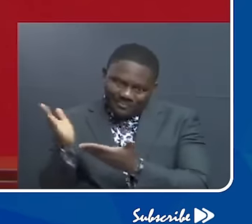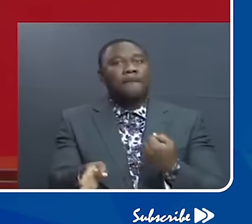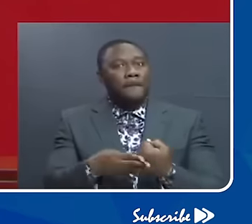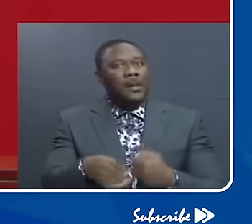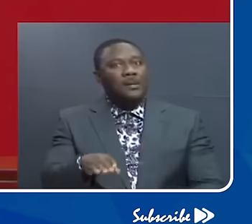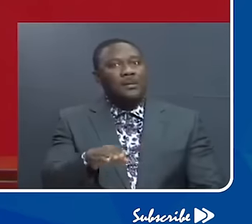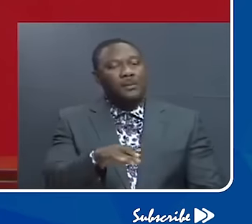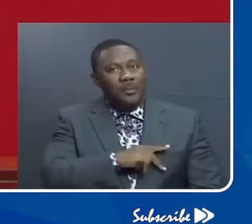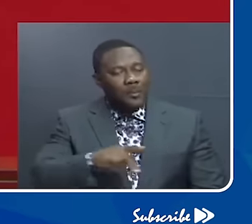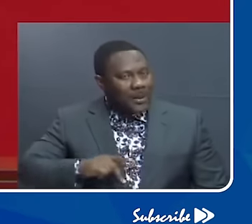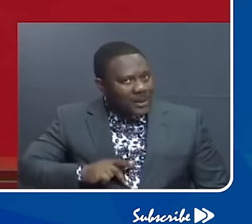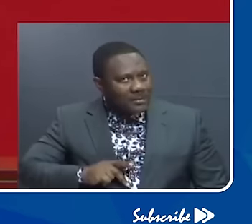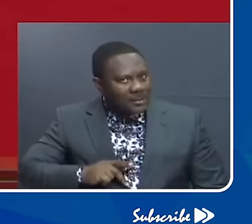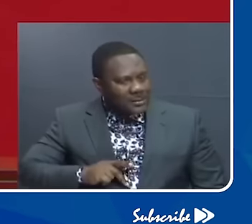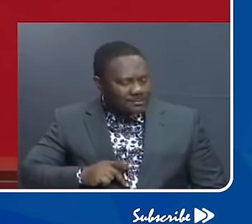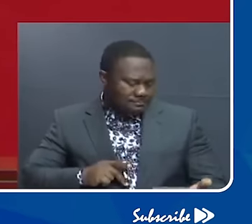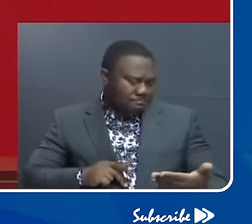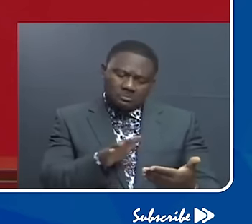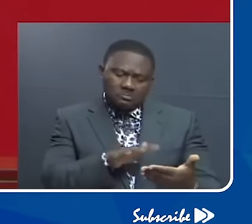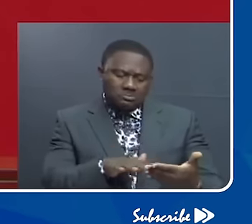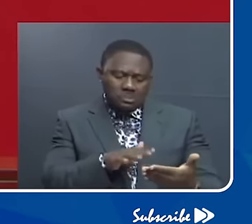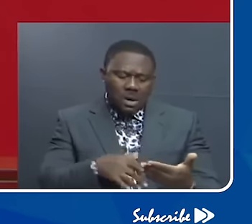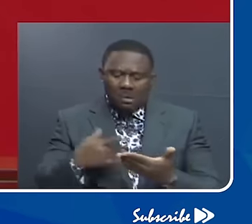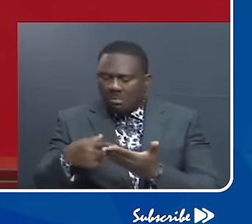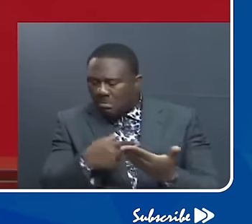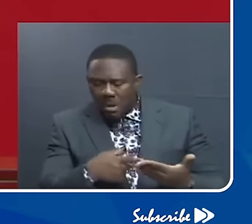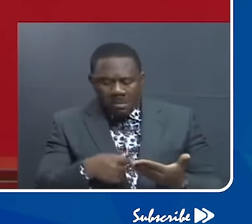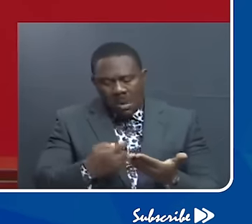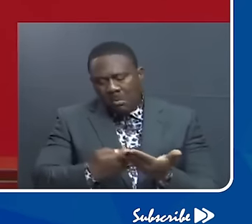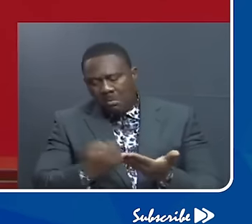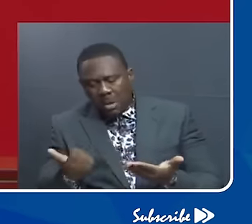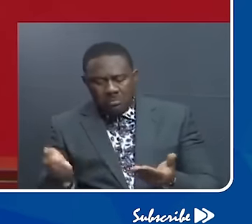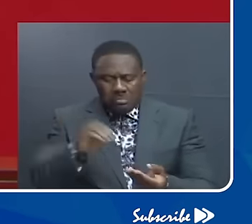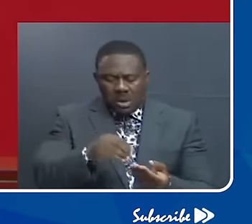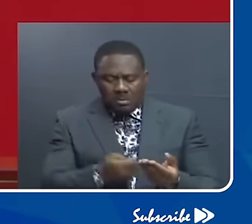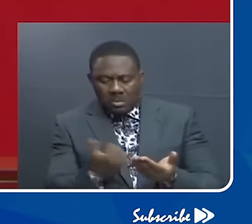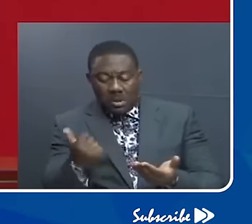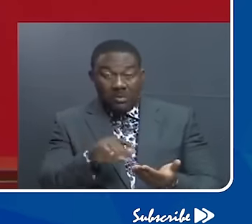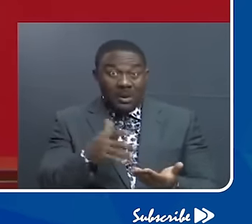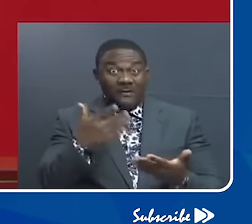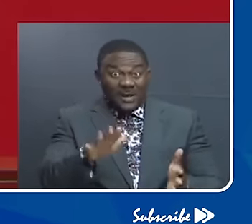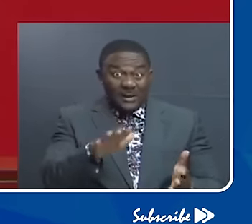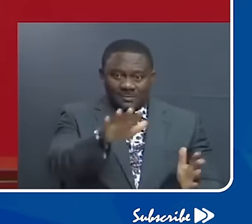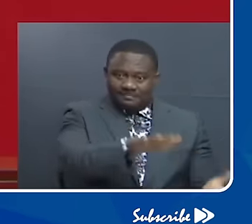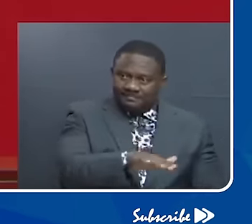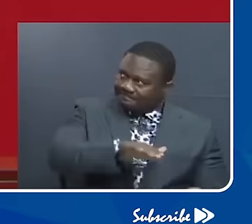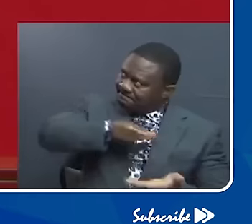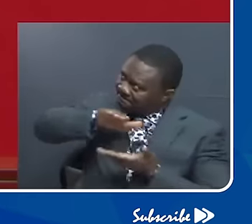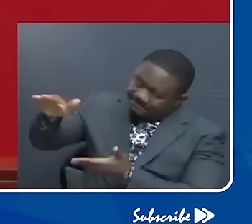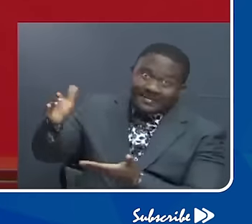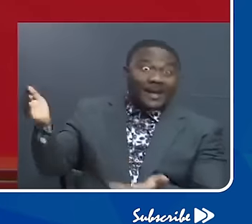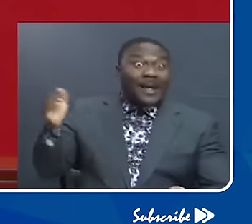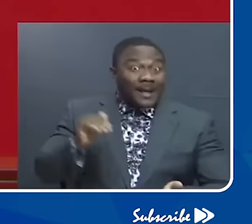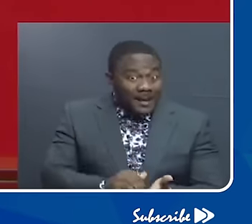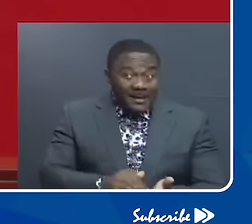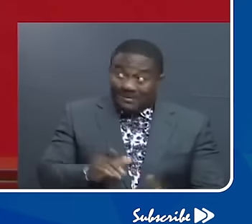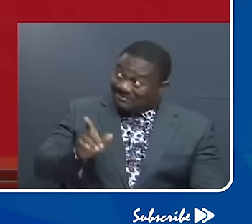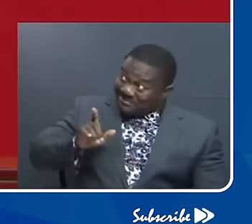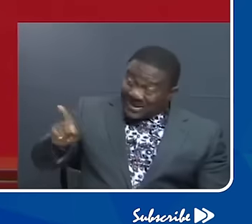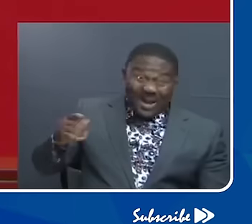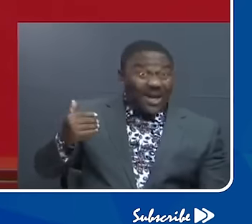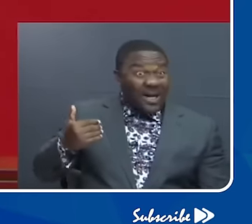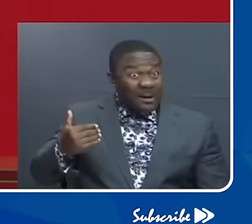Parliament. When that is done by Parliament and it is represented to the President is by